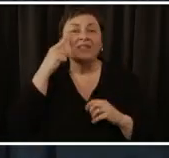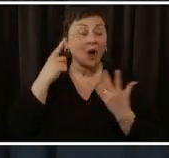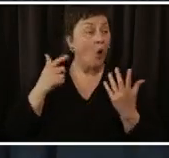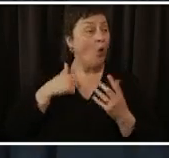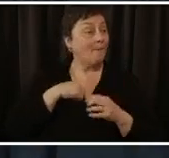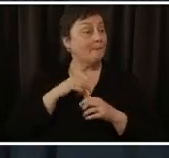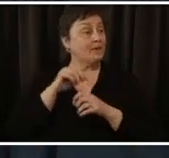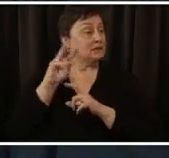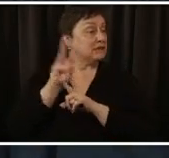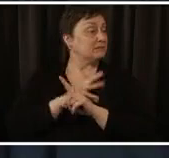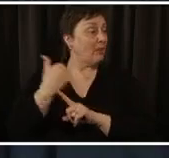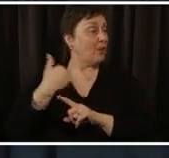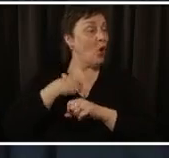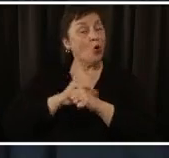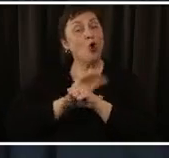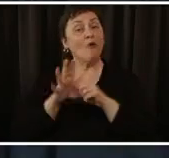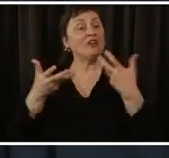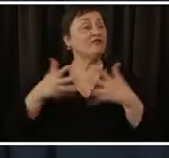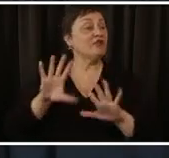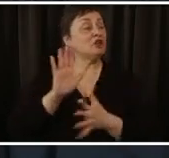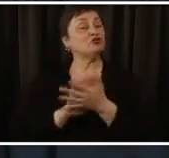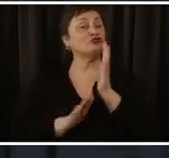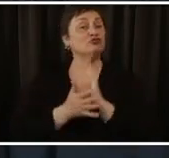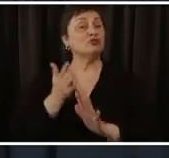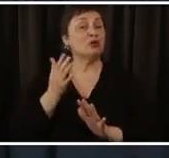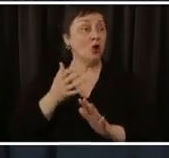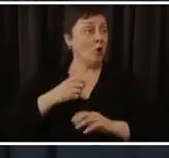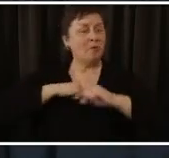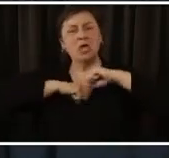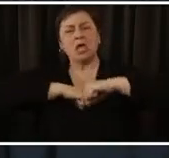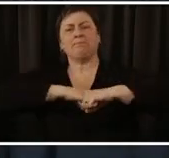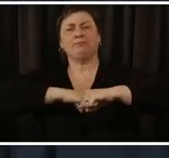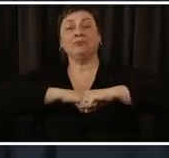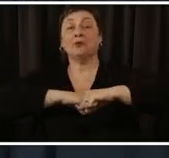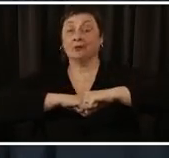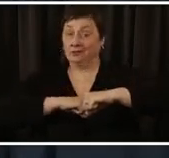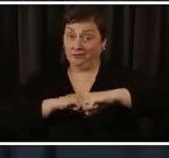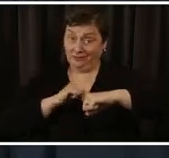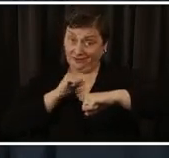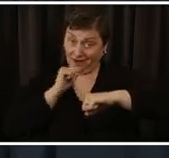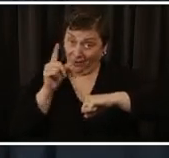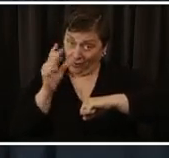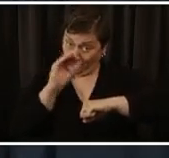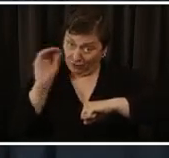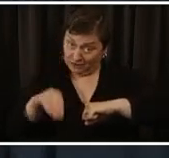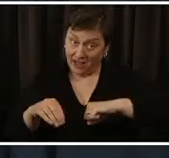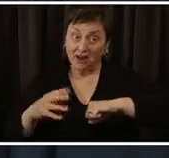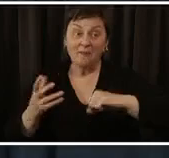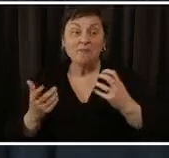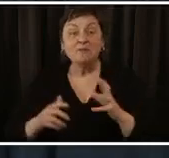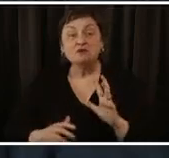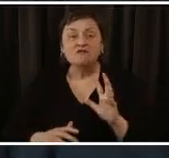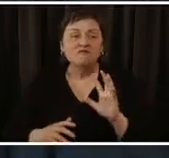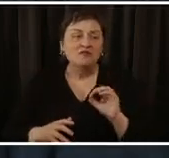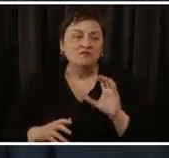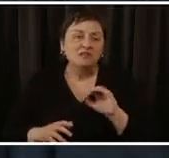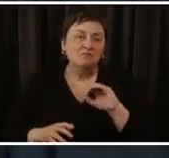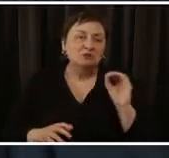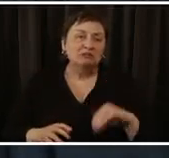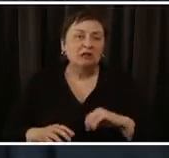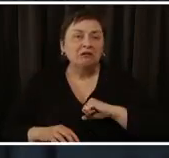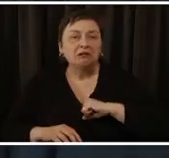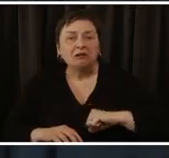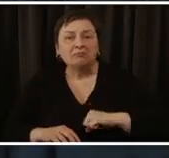you're immune. You're not. Maybe you have some increased resistance. Maybe it's 50 or 60 or 70%, but it's nothing